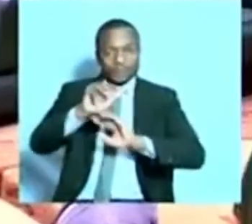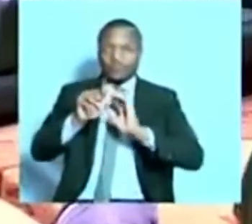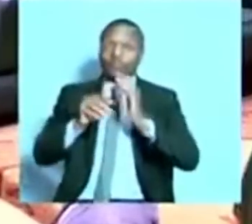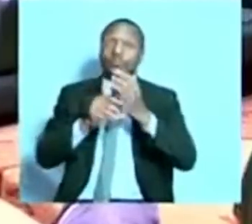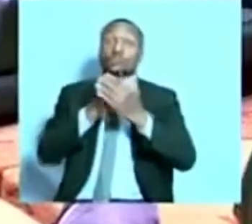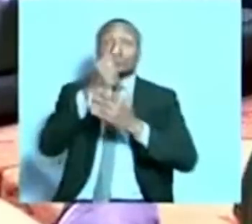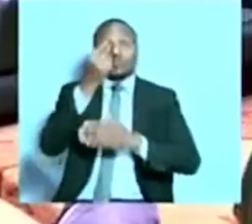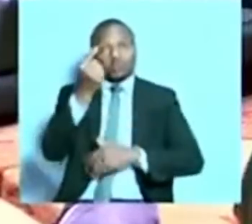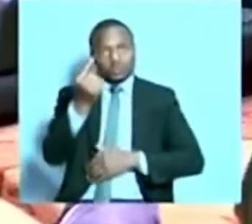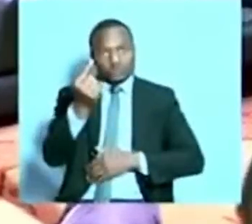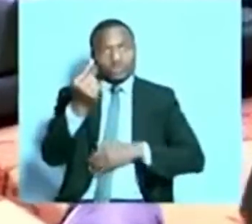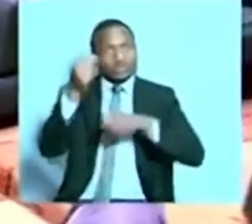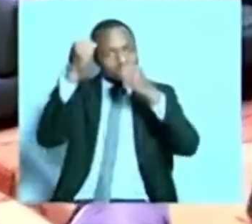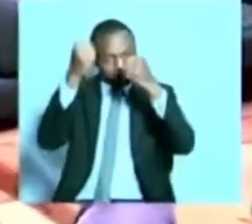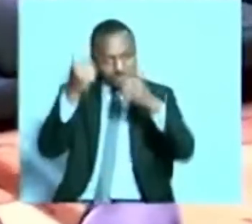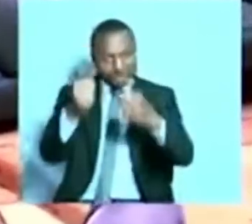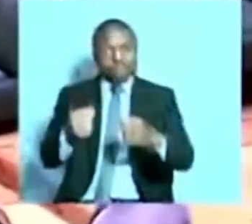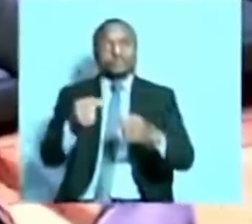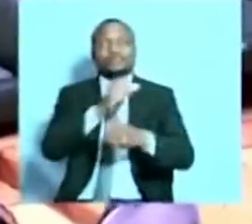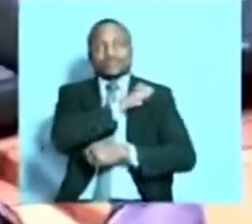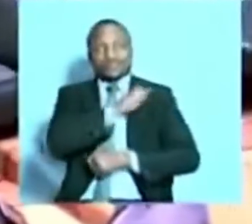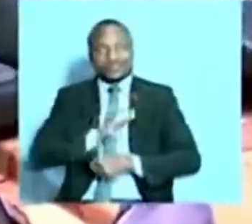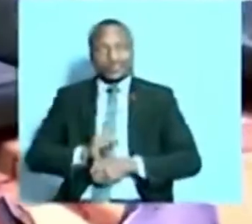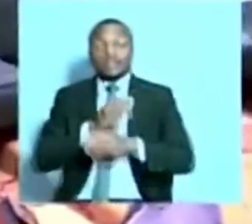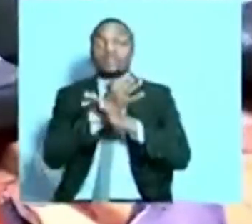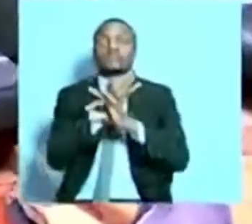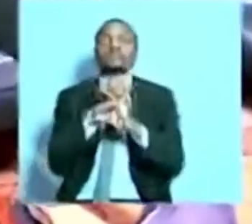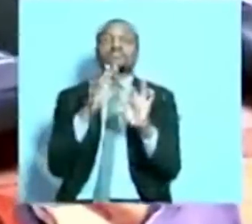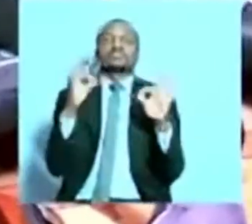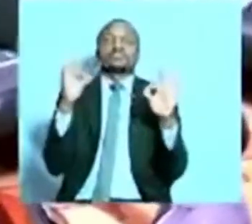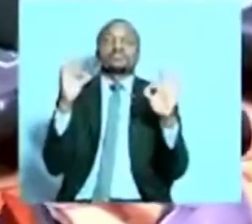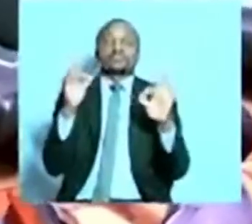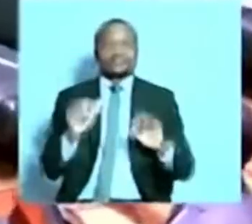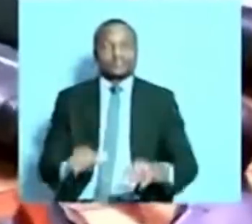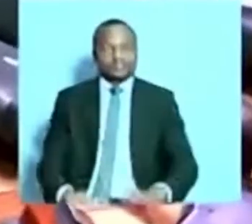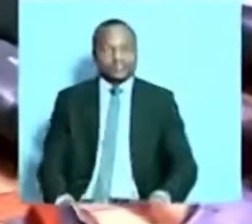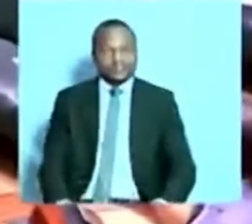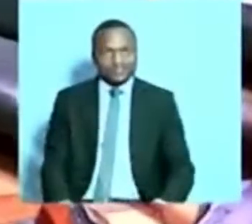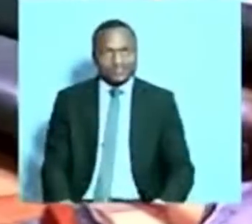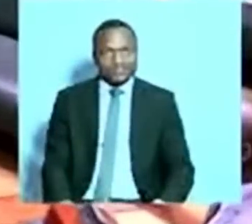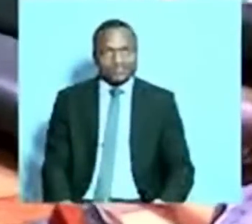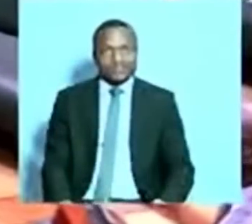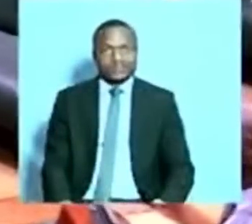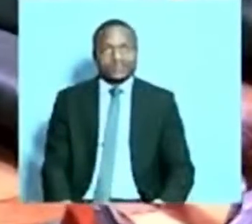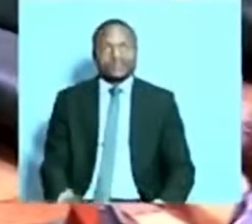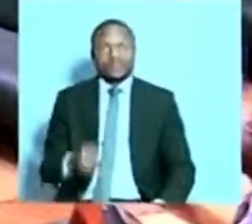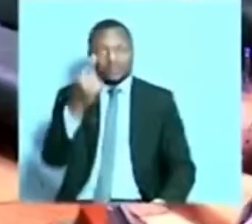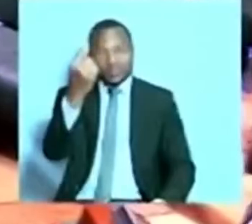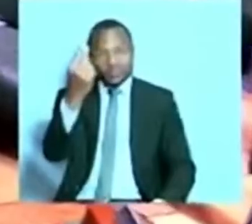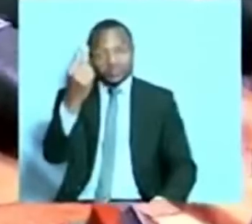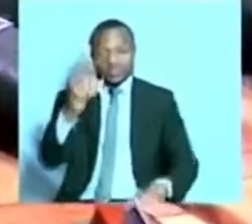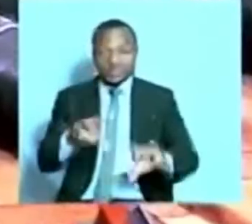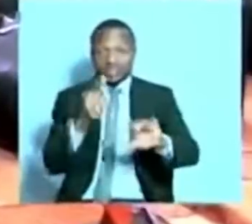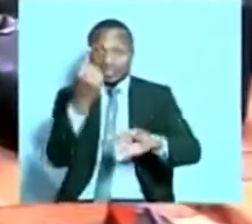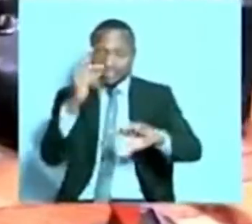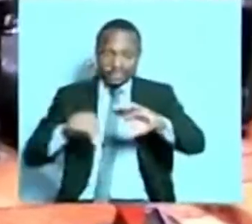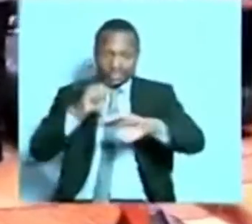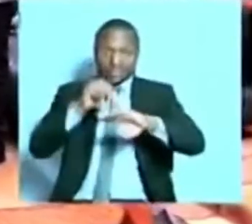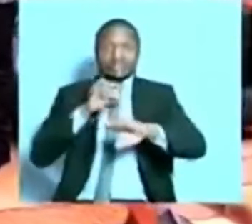sun, oh, one, strong and free. One land and